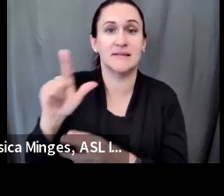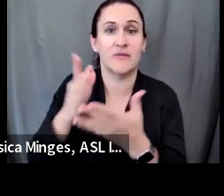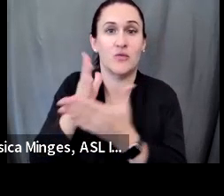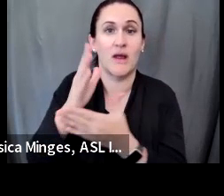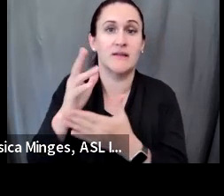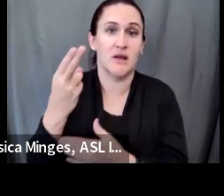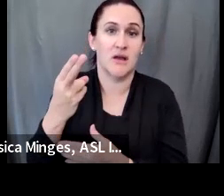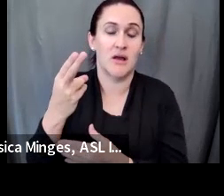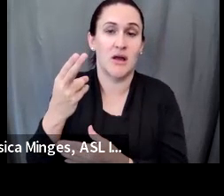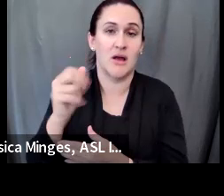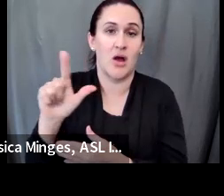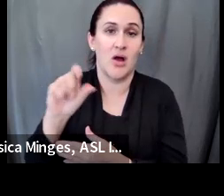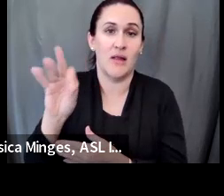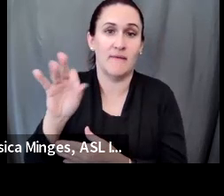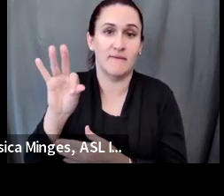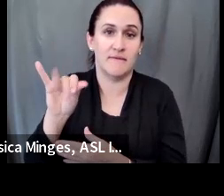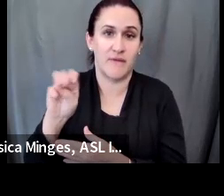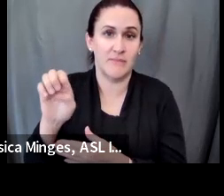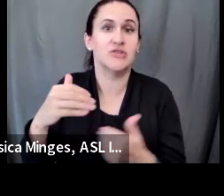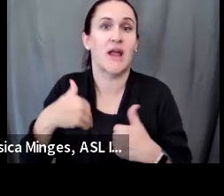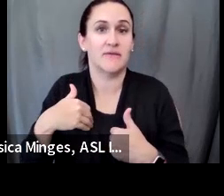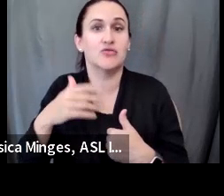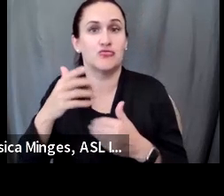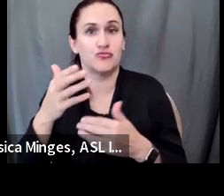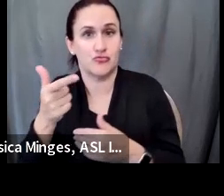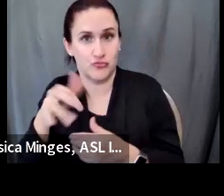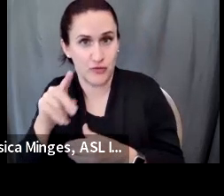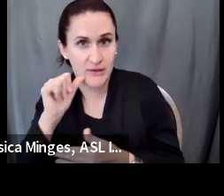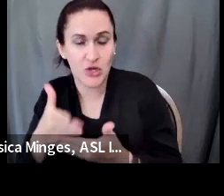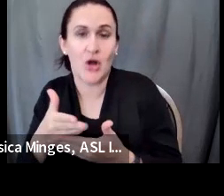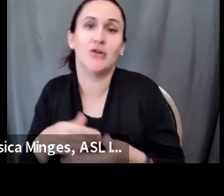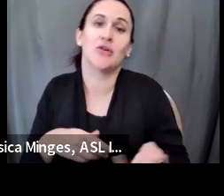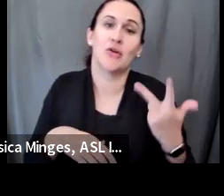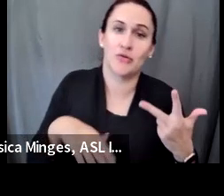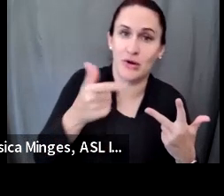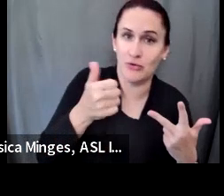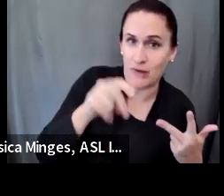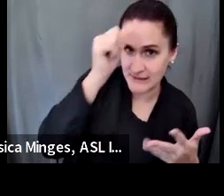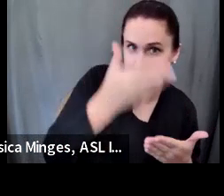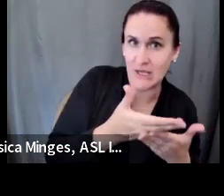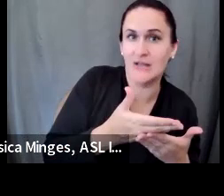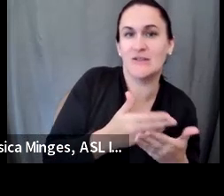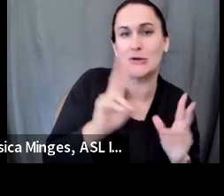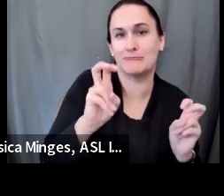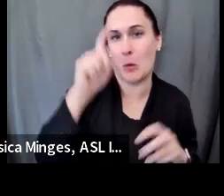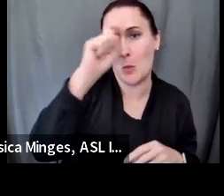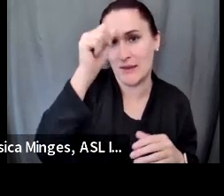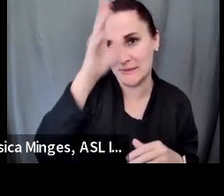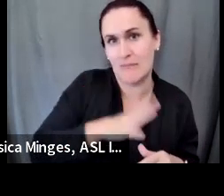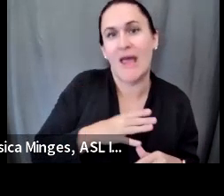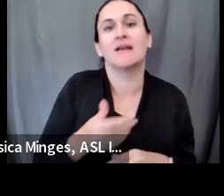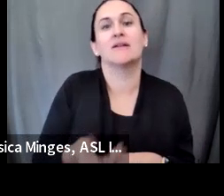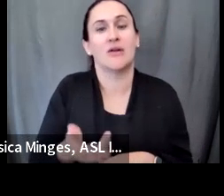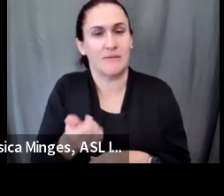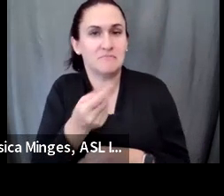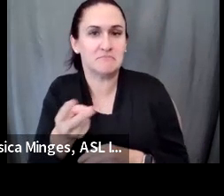a daughter, 3 grandsons, who she calls her 3 wise men, and 4 great-grandchildren. Our next presenter